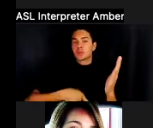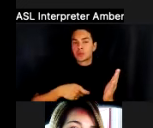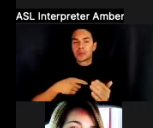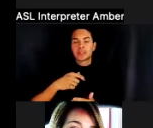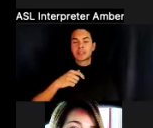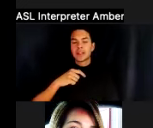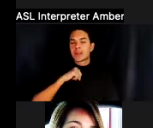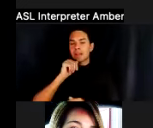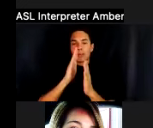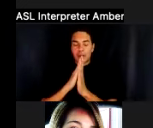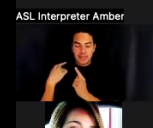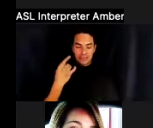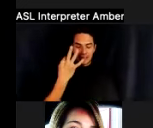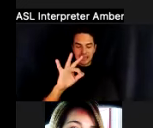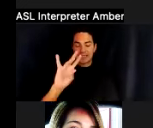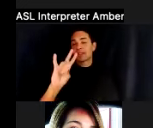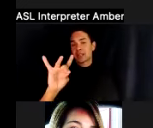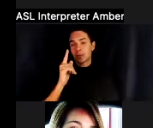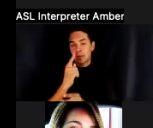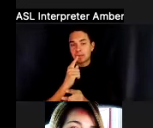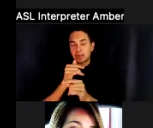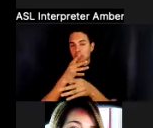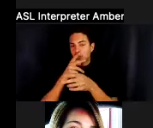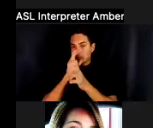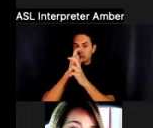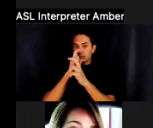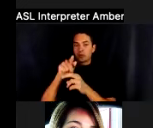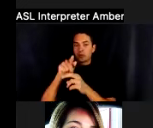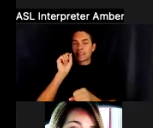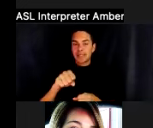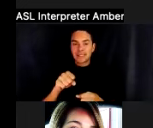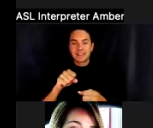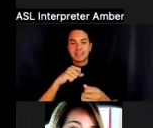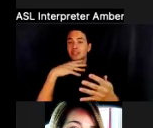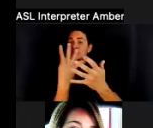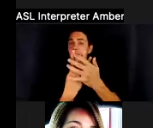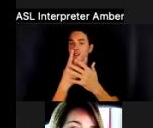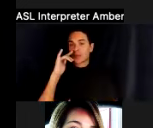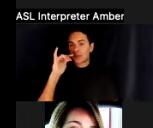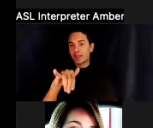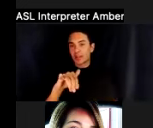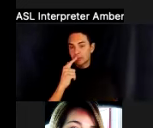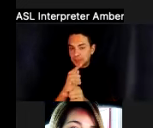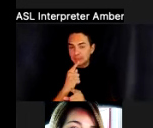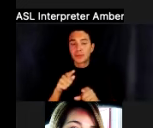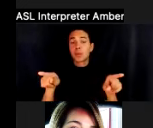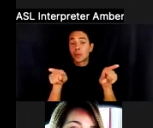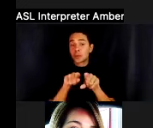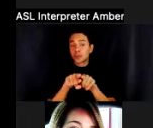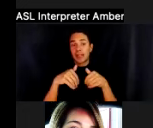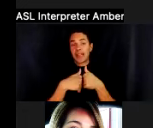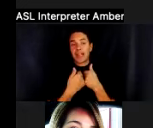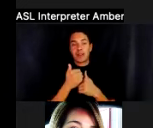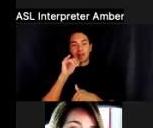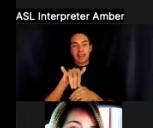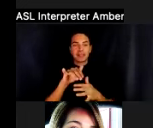right? That was restricted. You could be incarcerated or jailed for that. And also how that